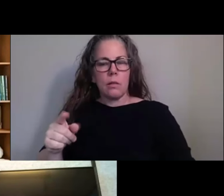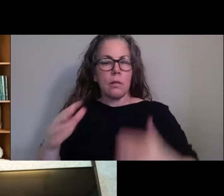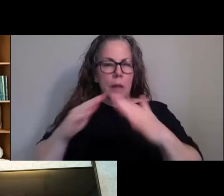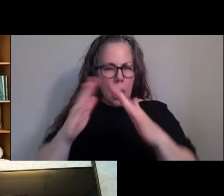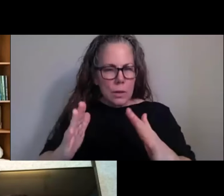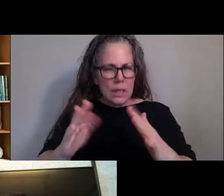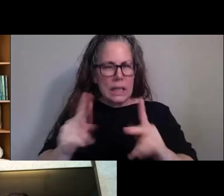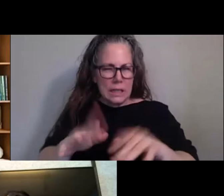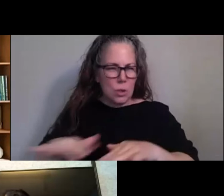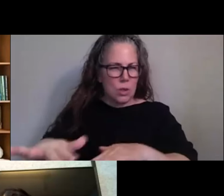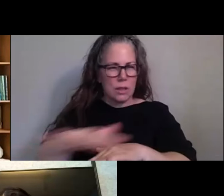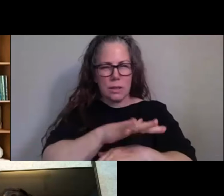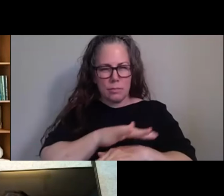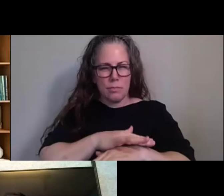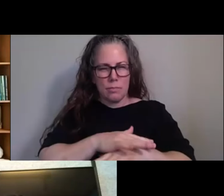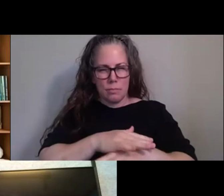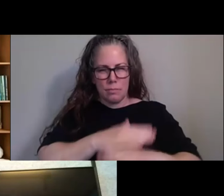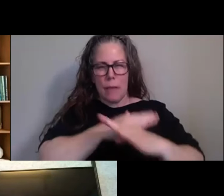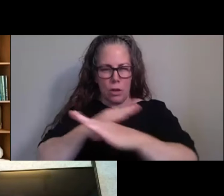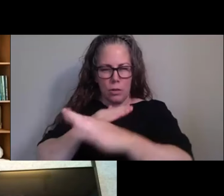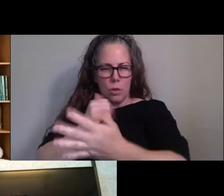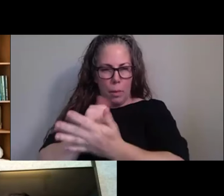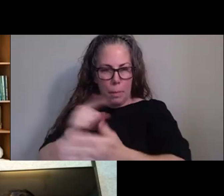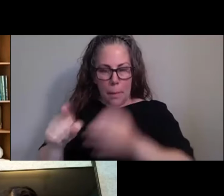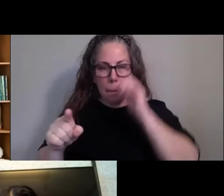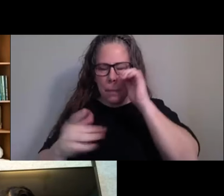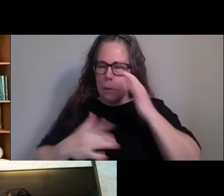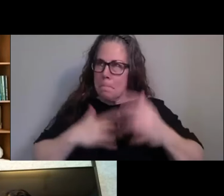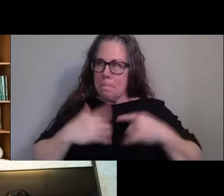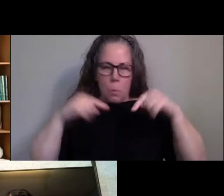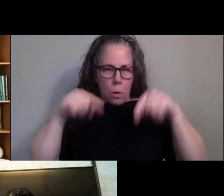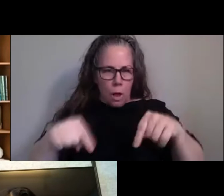services. Thank you so much. And I'm excited to be here and have this conversation.